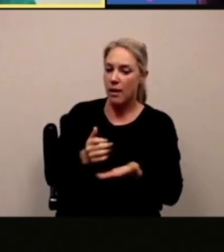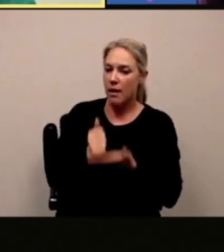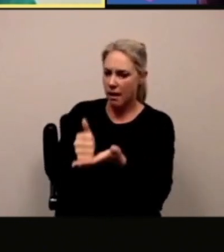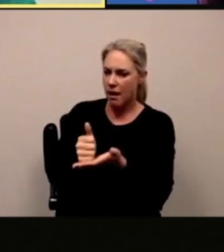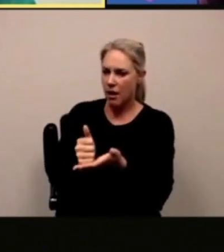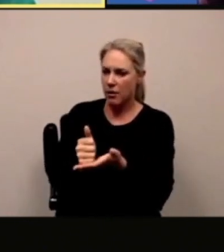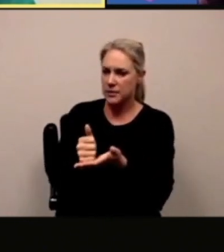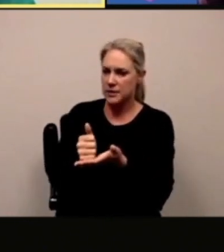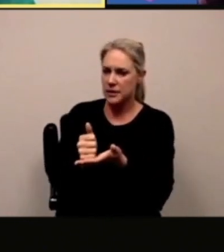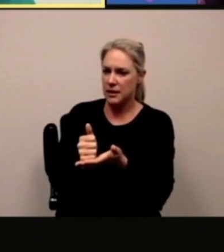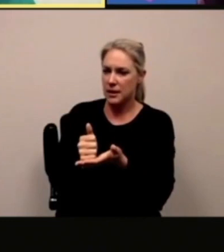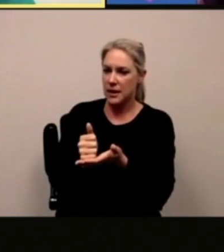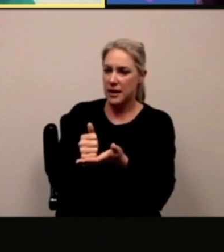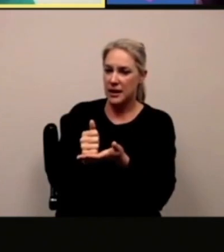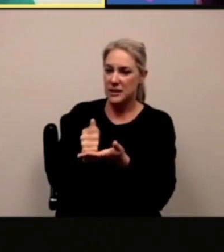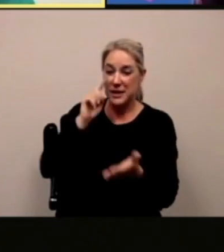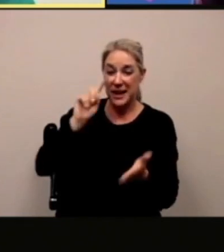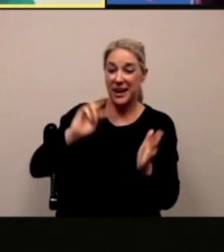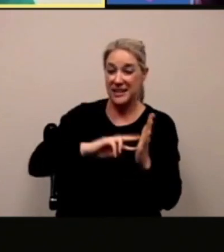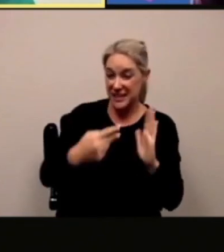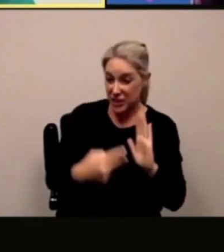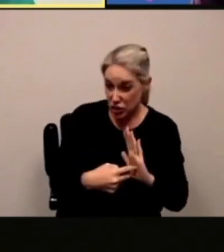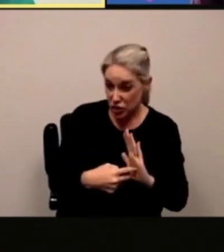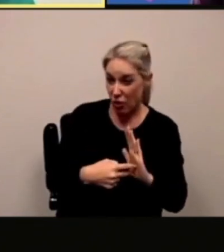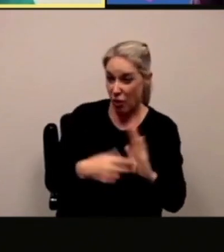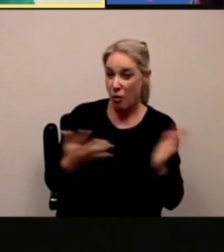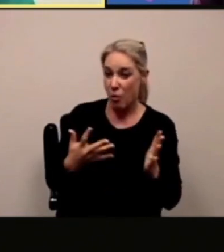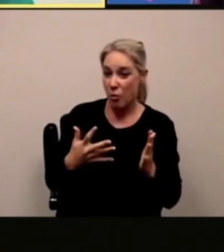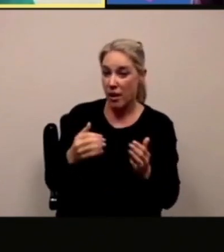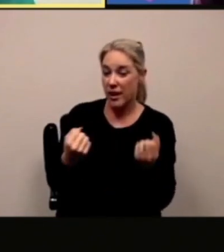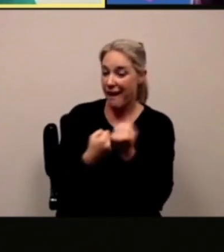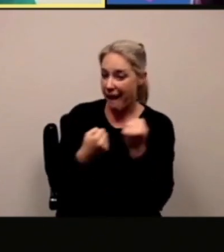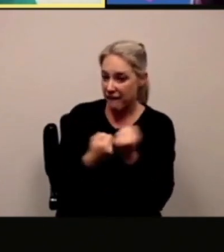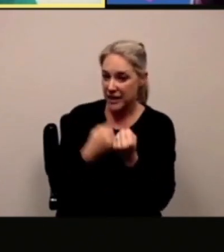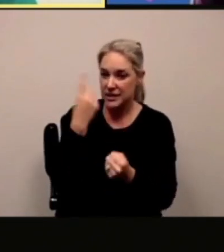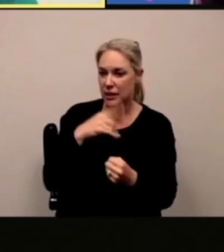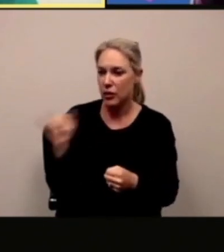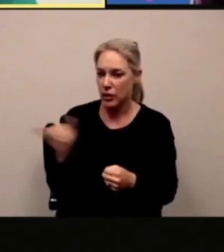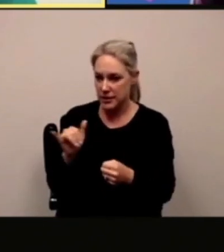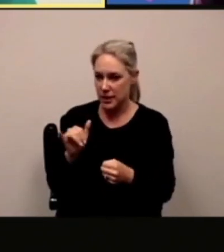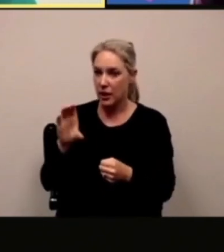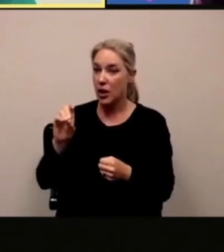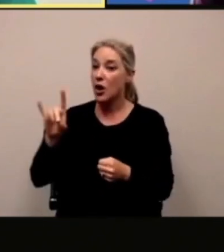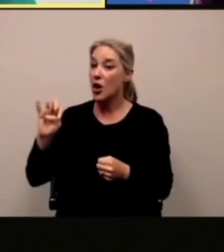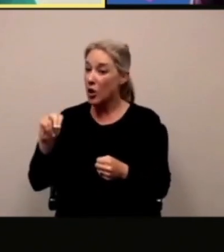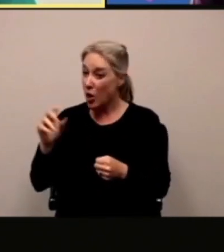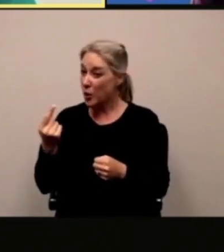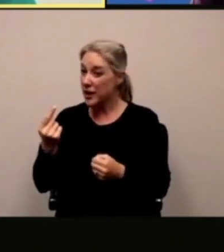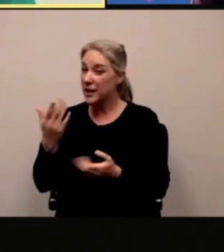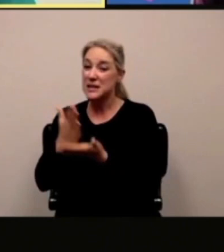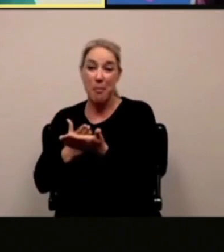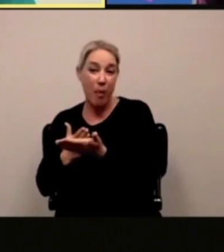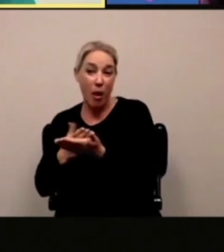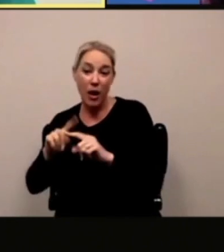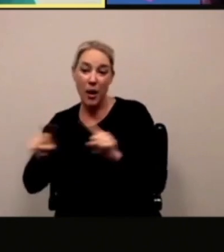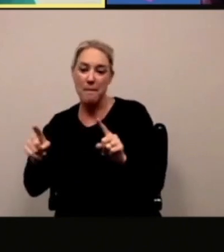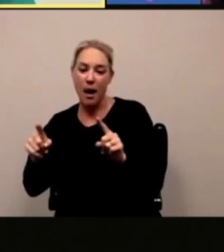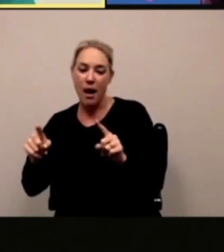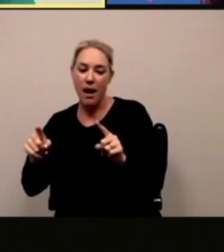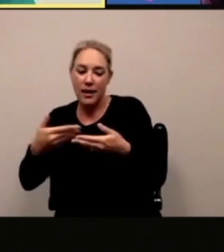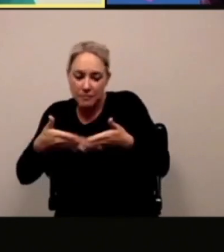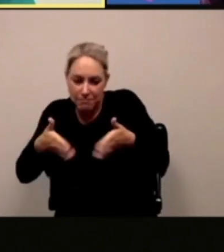what that advocacy looks like. So again, the coding is, I think, just a part of it, but it opens up the door to so many other